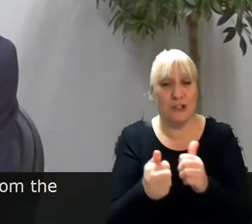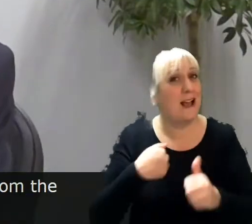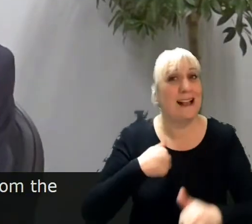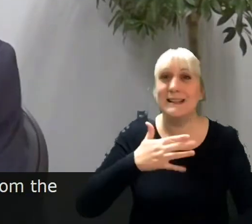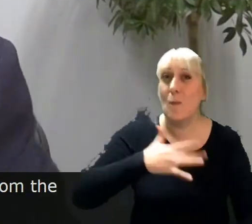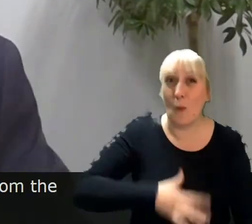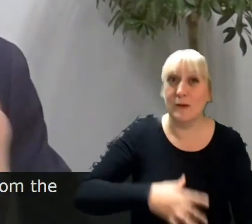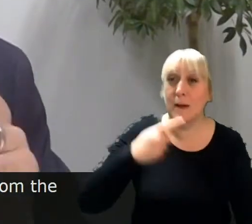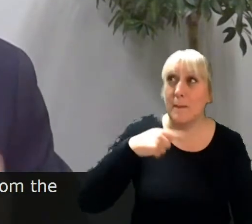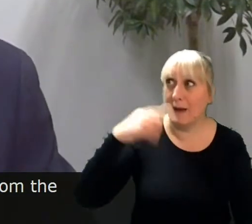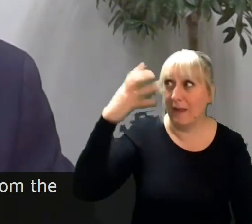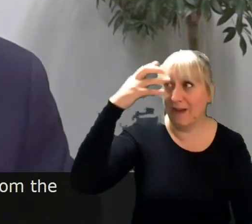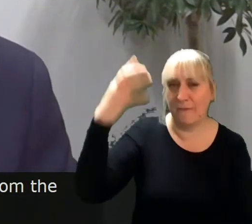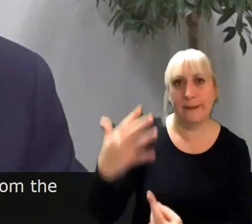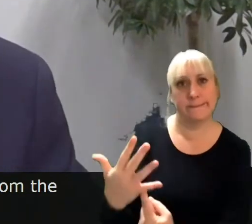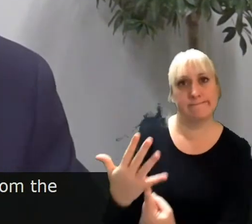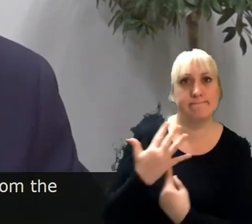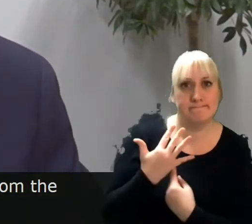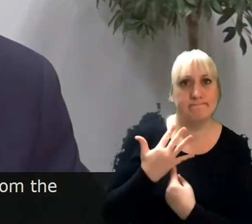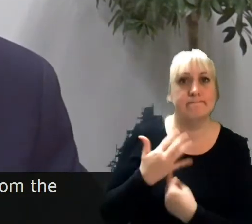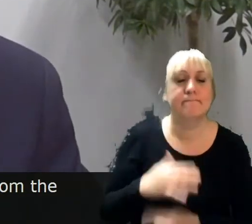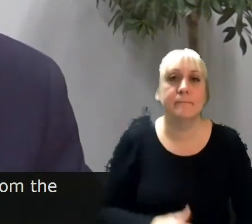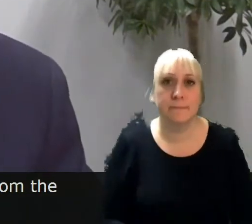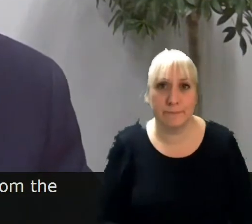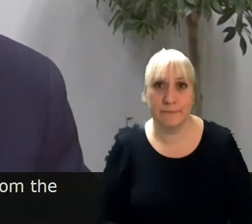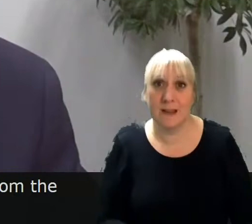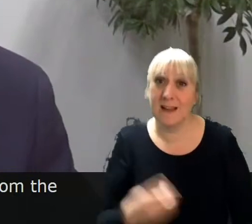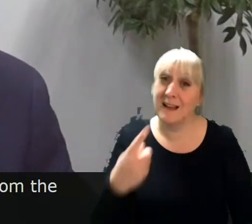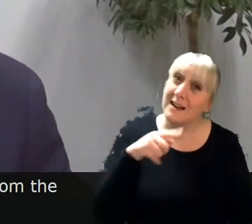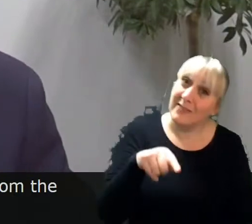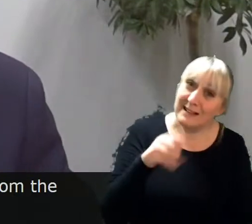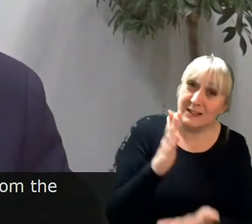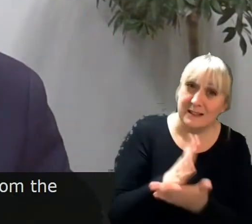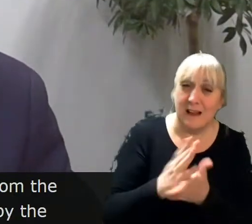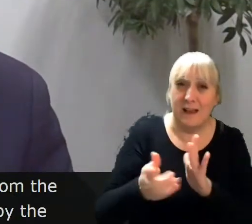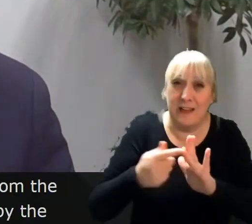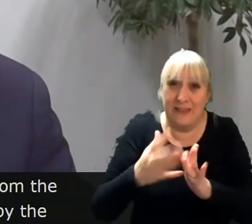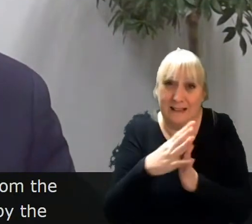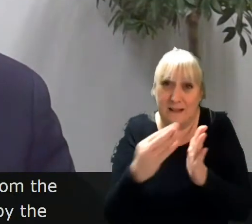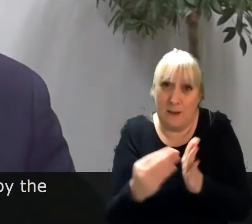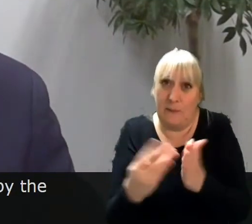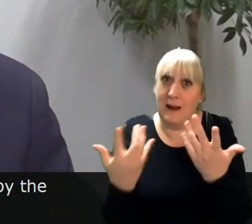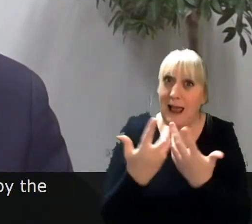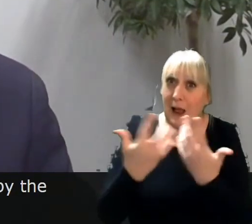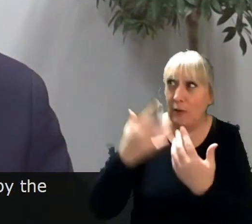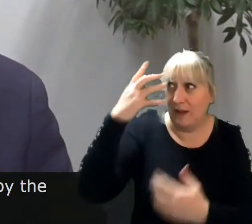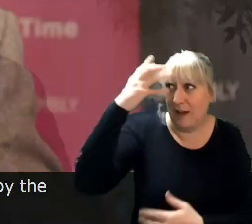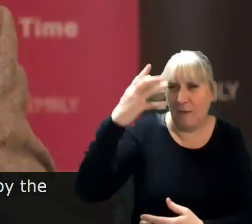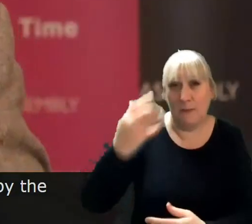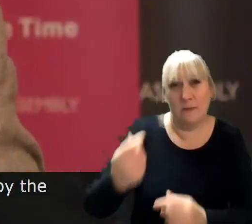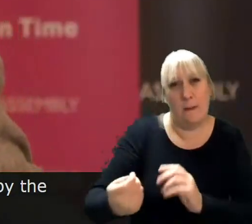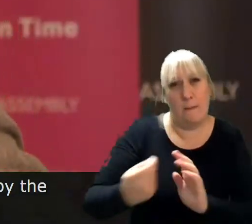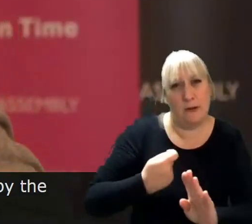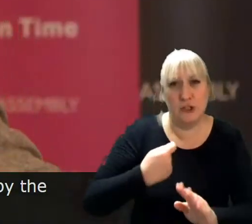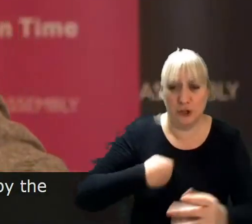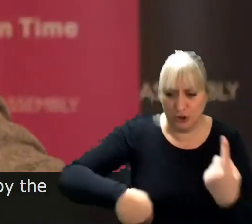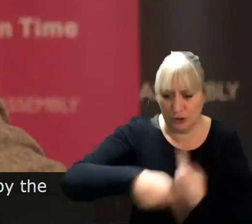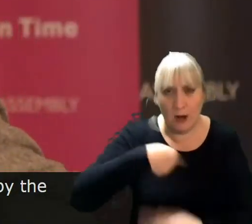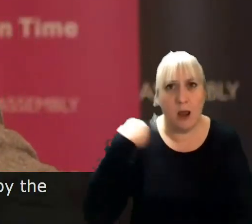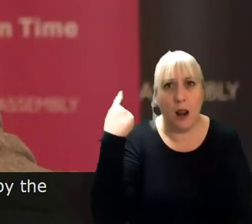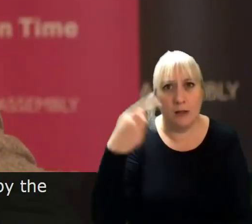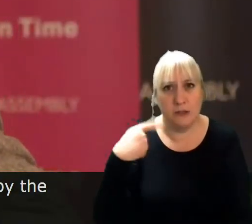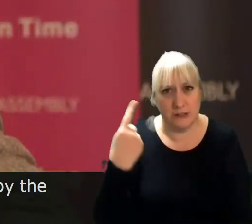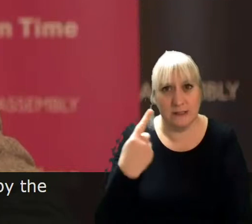attached by the government, another example of the government punishing Londoners for doing the right thing. Thank you, Mr. Mayor.